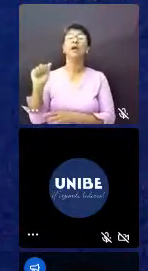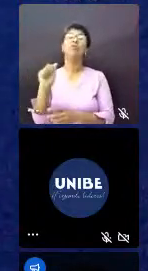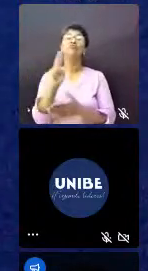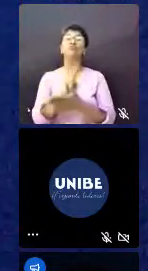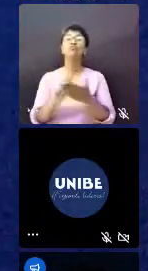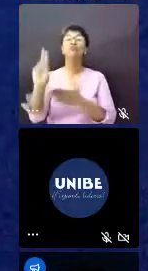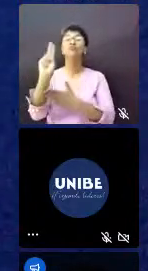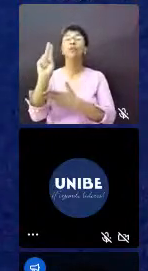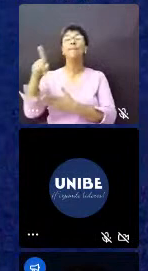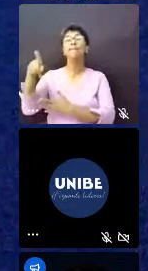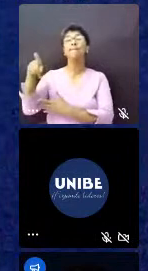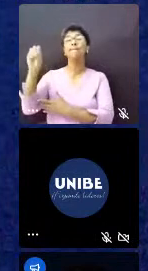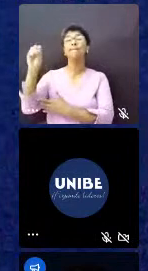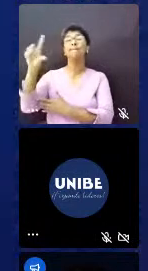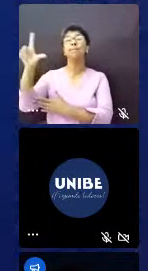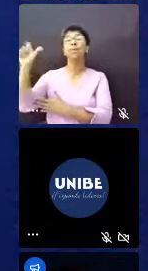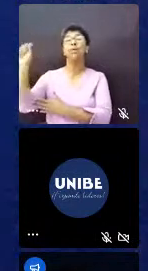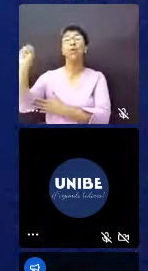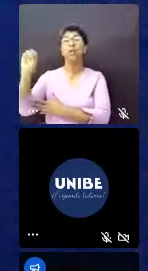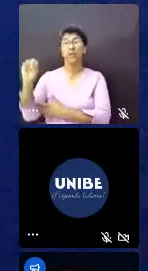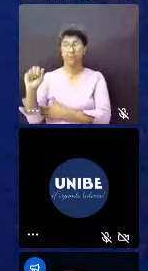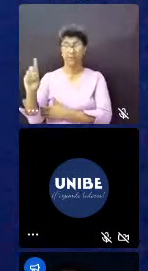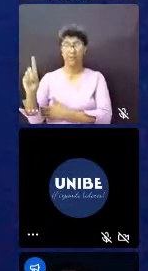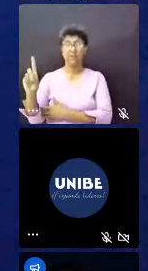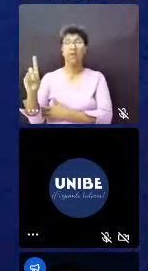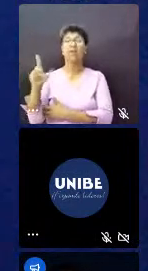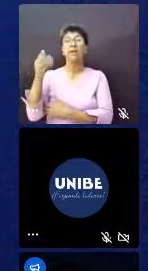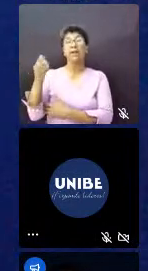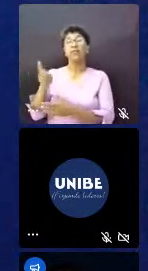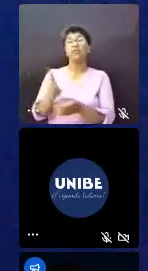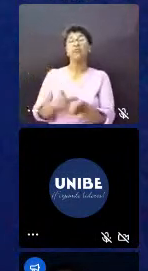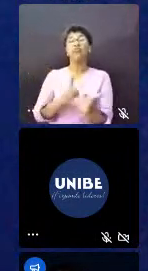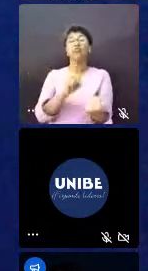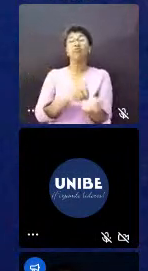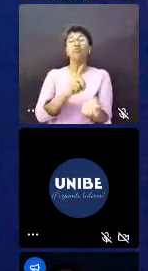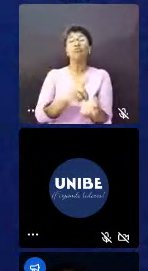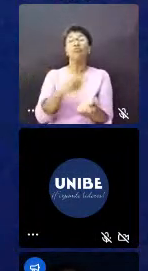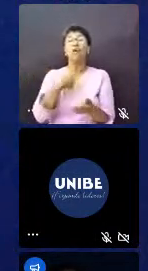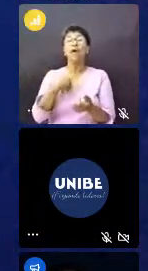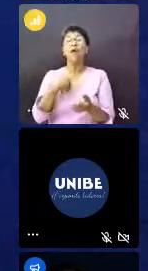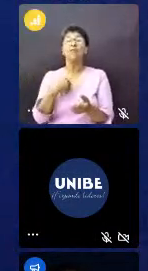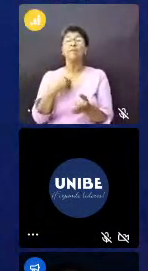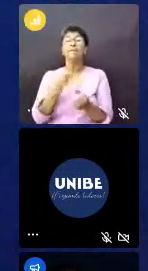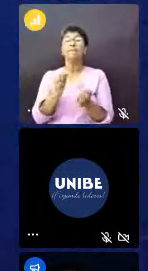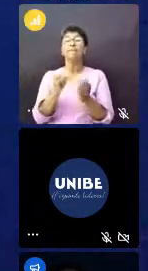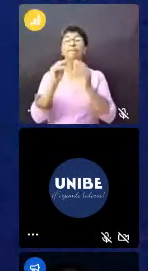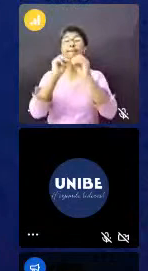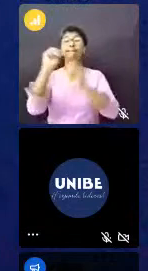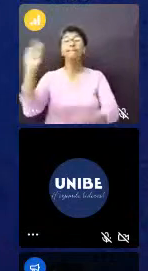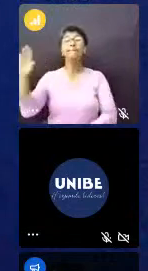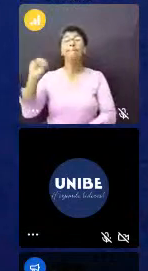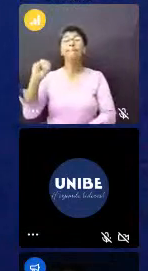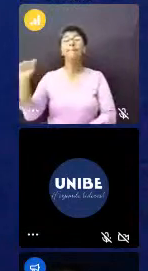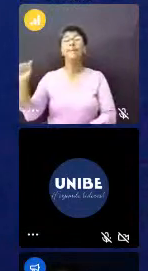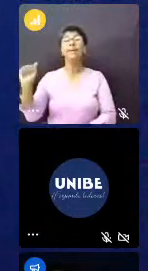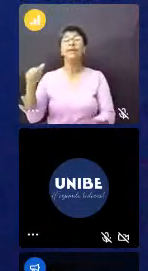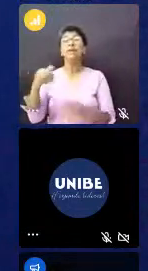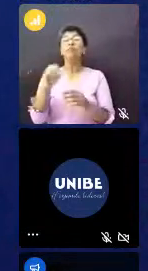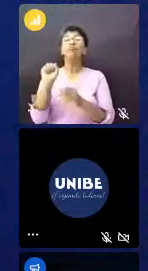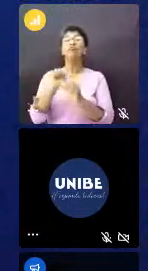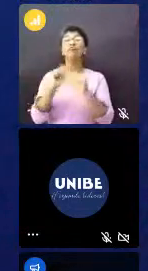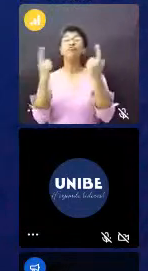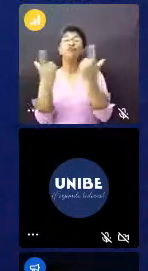in Poland. Dr. Odrewood-Coates has a master's in sociology from the University of Gdansk